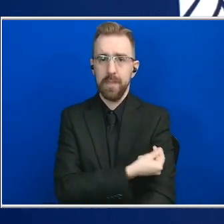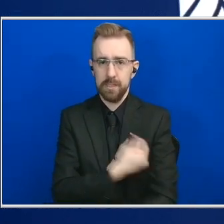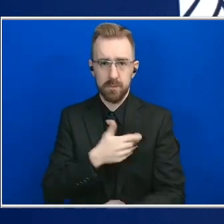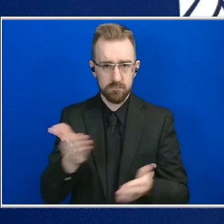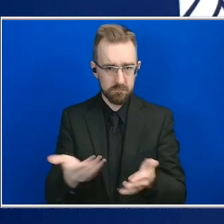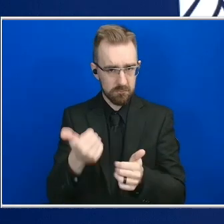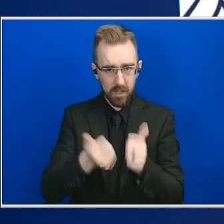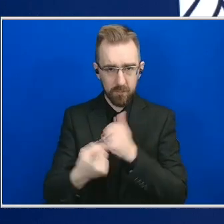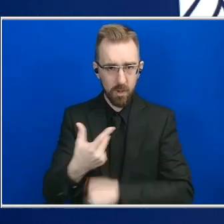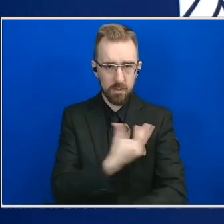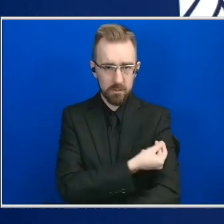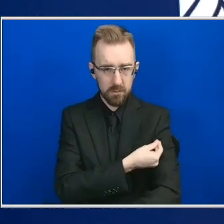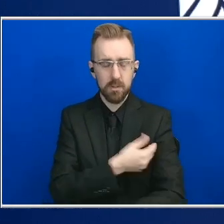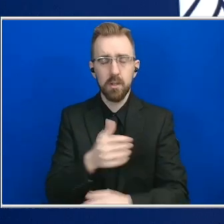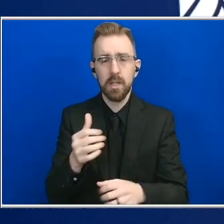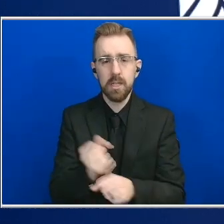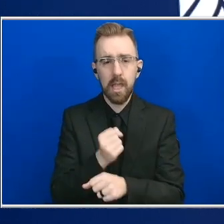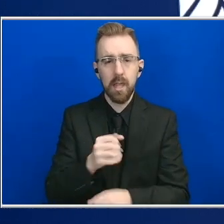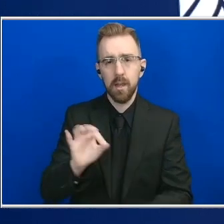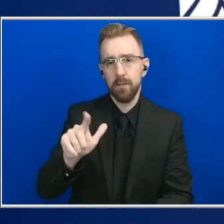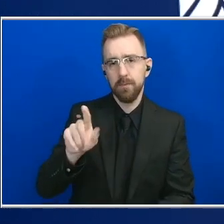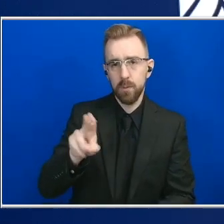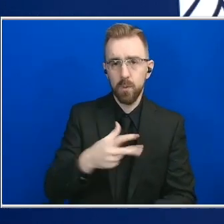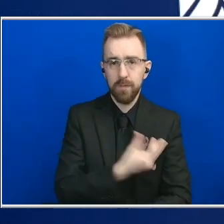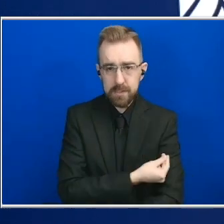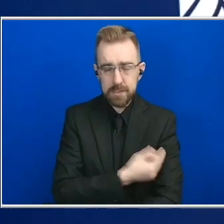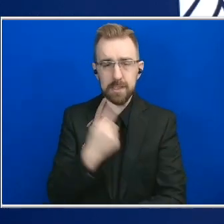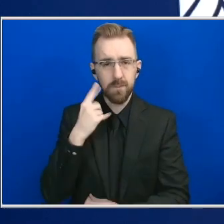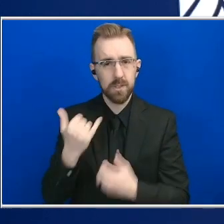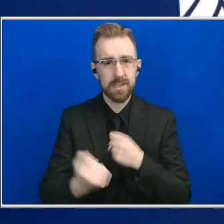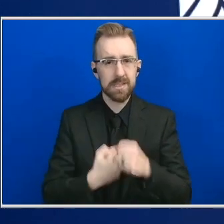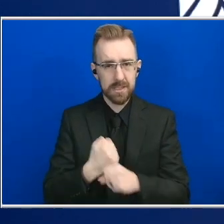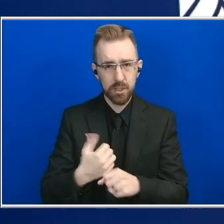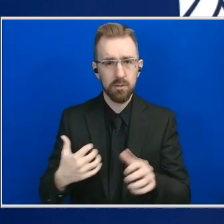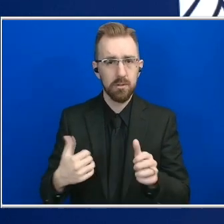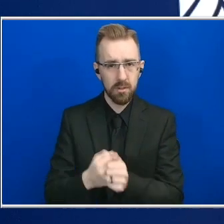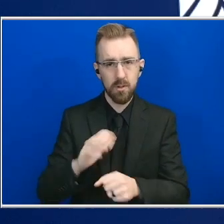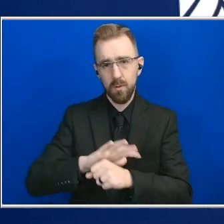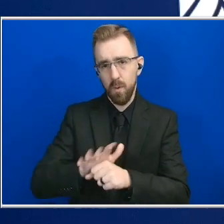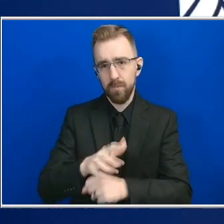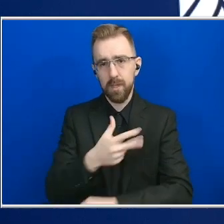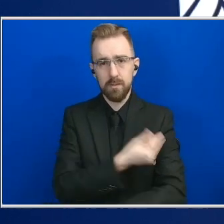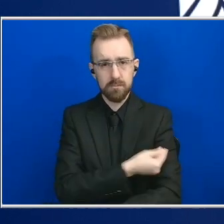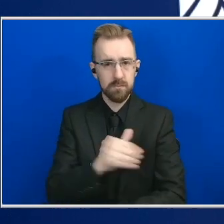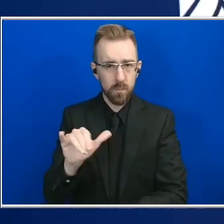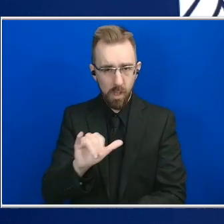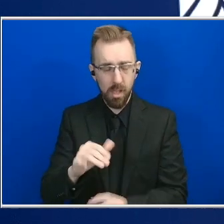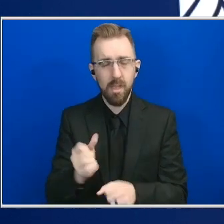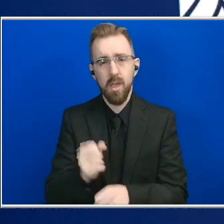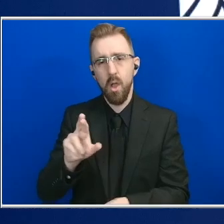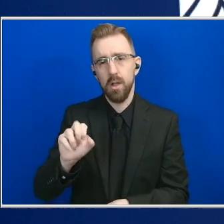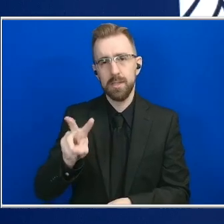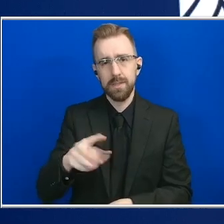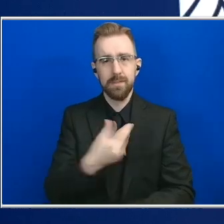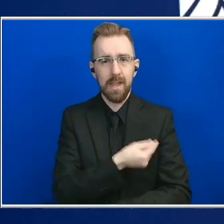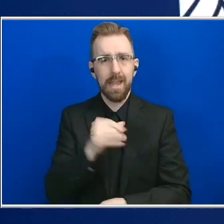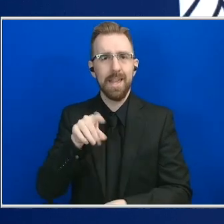your influenza vaccine for this year, get your updated COVID vaccine, and get your RSV vaccine if you fall into